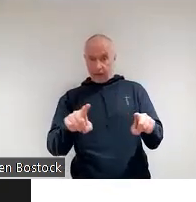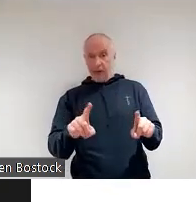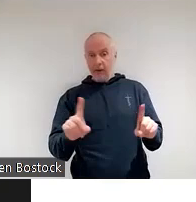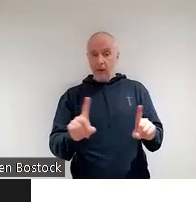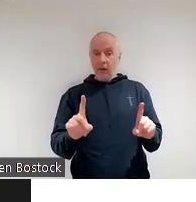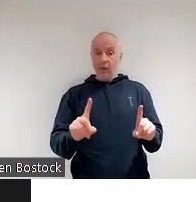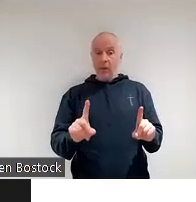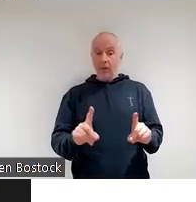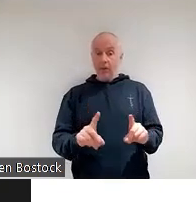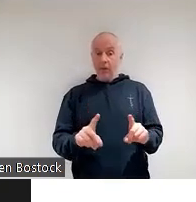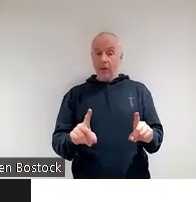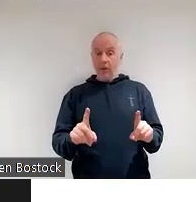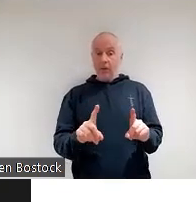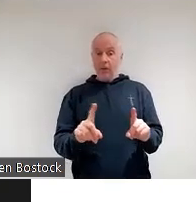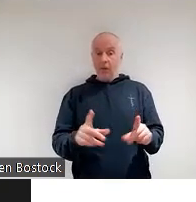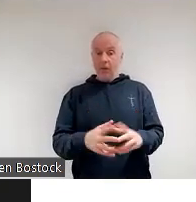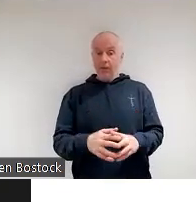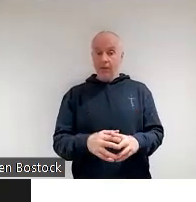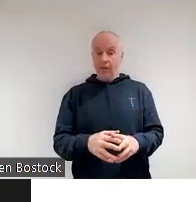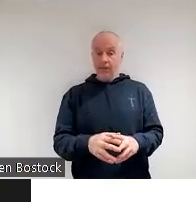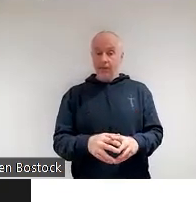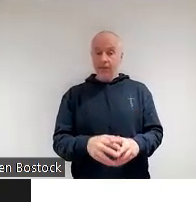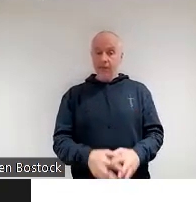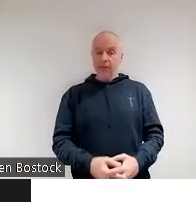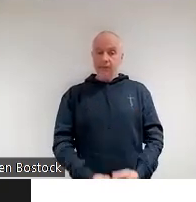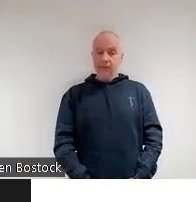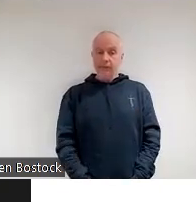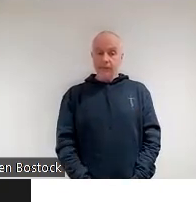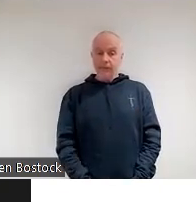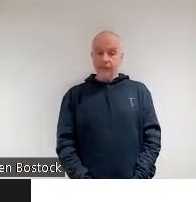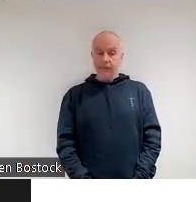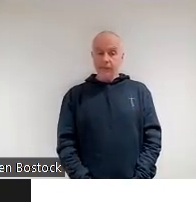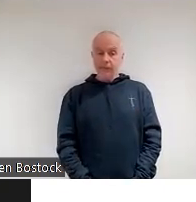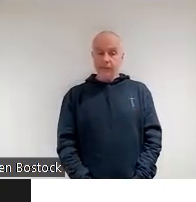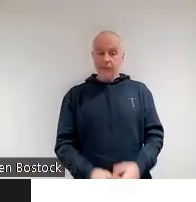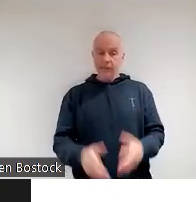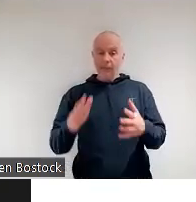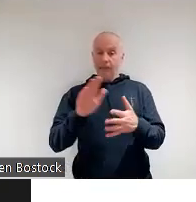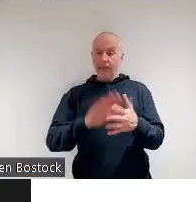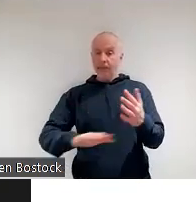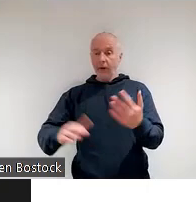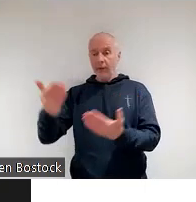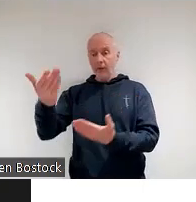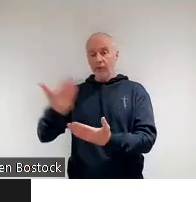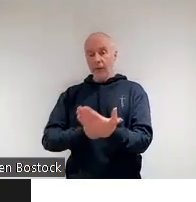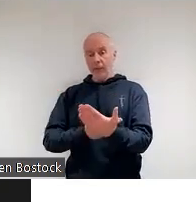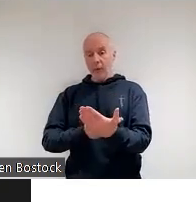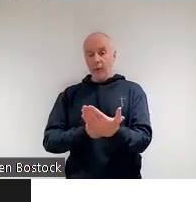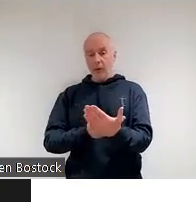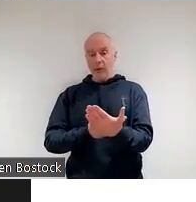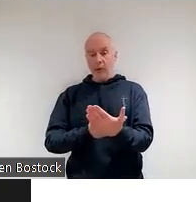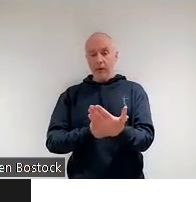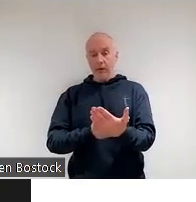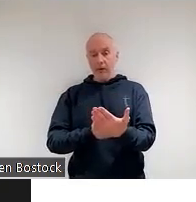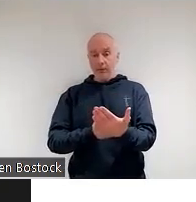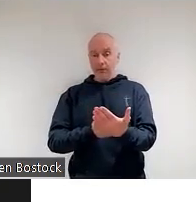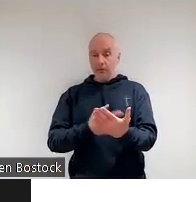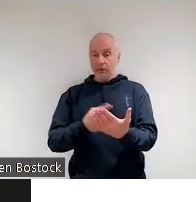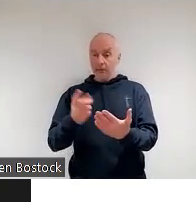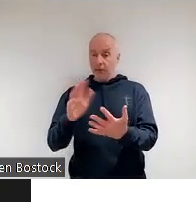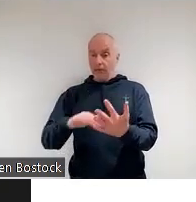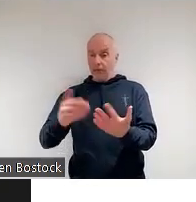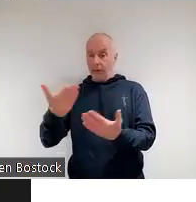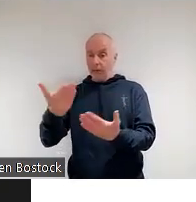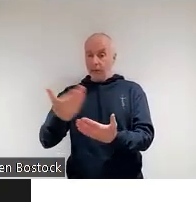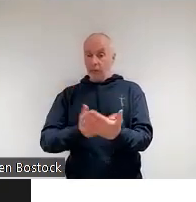actually retrieved from one of the reports which has summarized this quite well. If you look